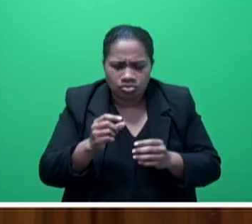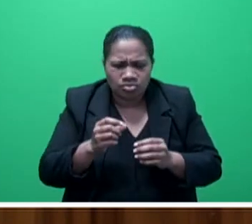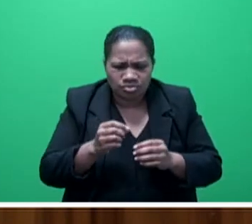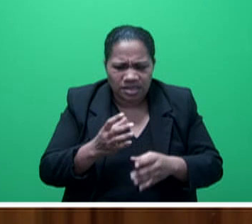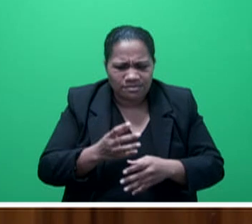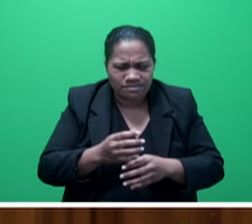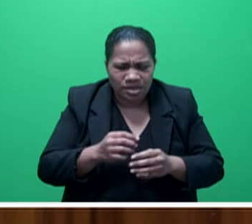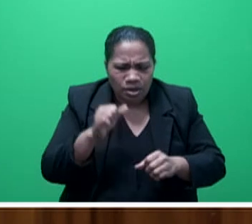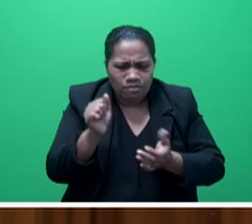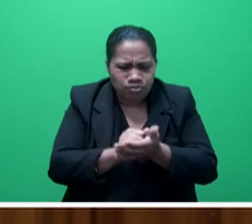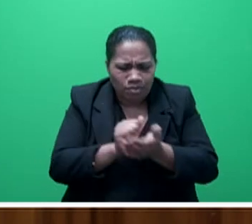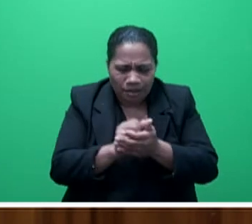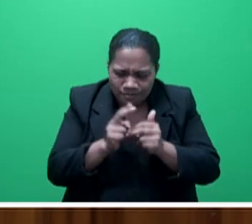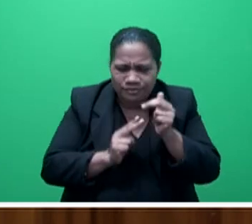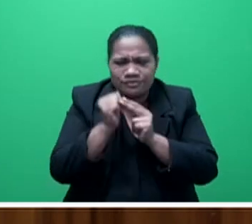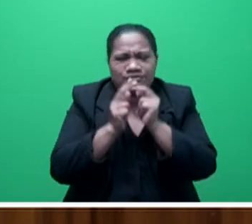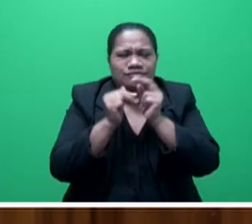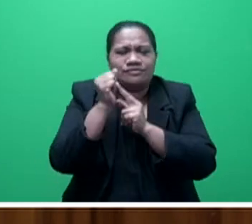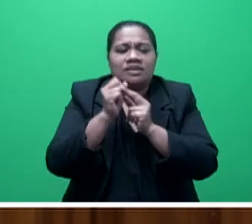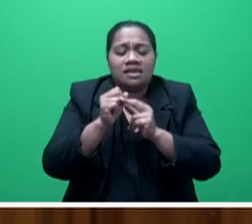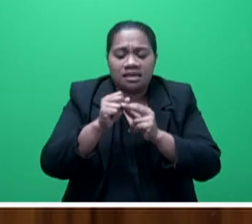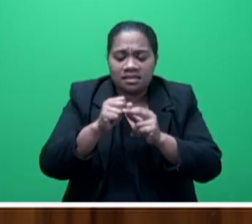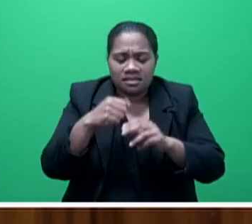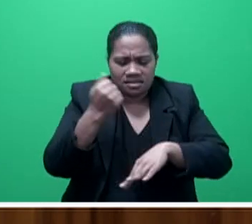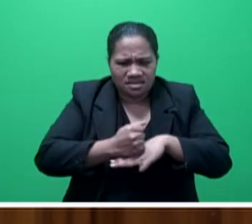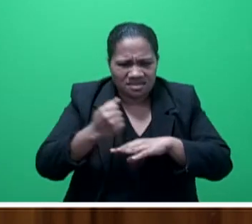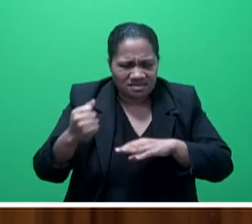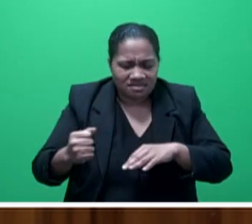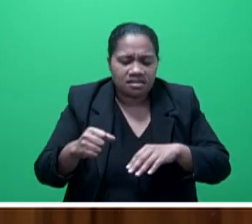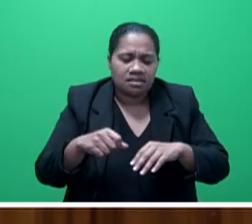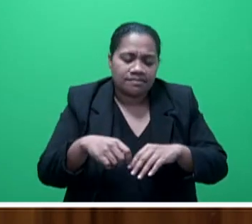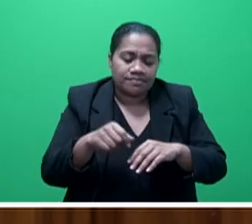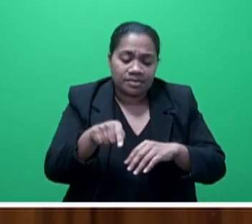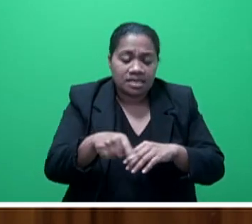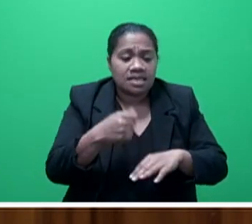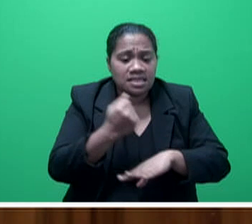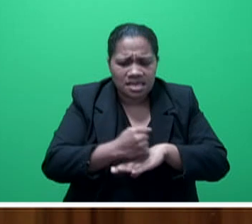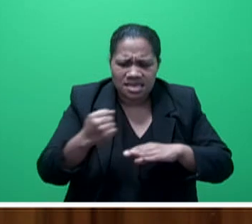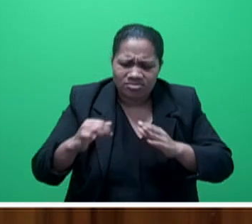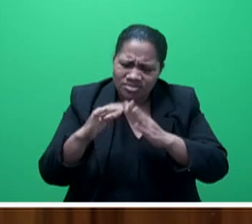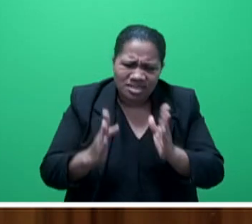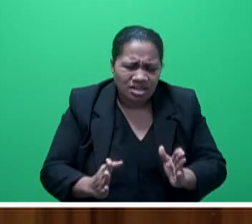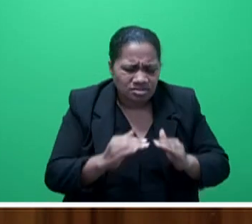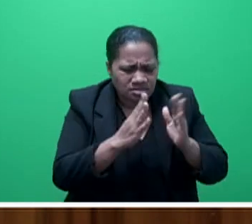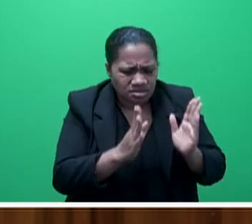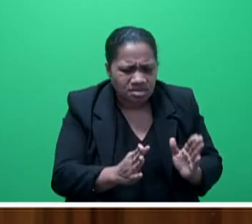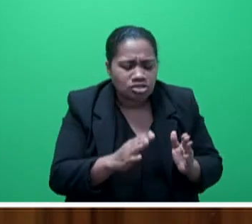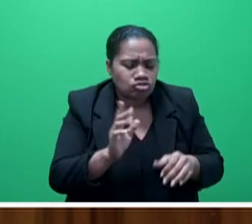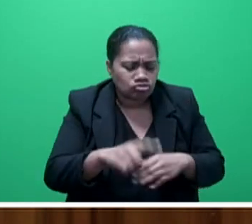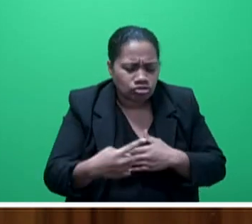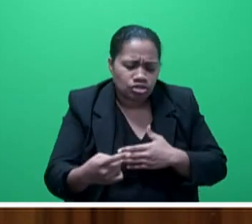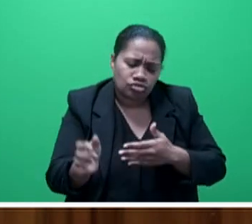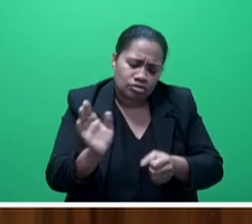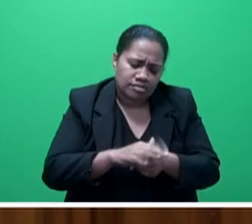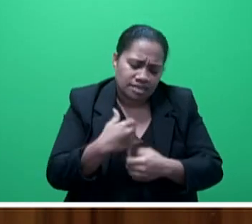Upgrading of existing water and sewer lines to public buildings, such as government offices and quarters, will continue to ensure a safe, friendly,